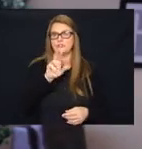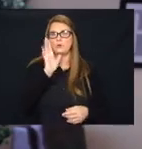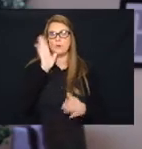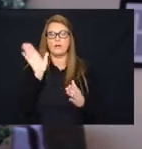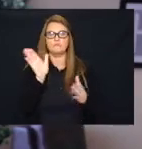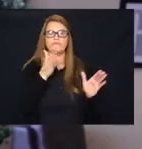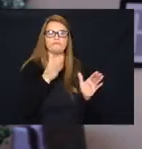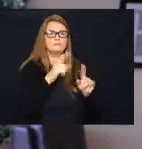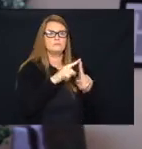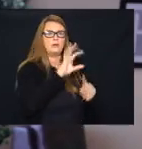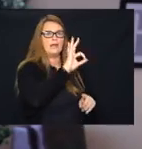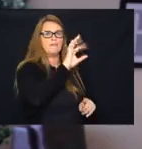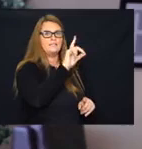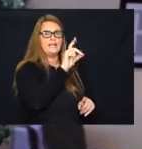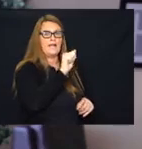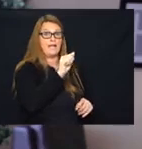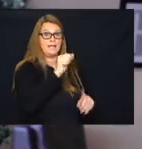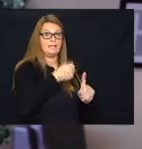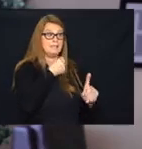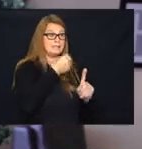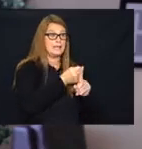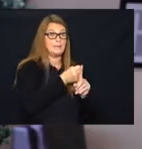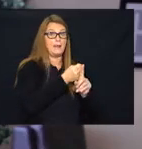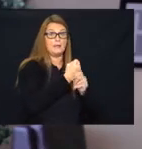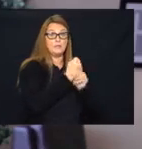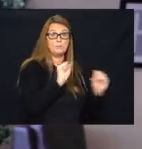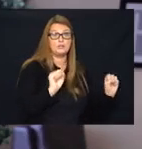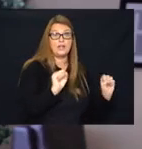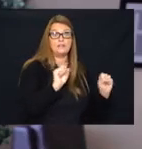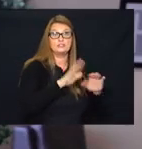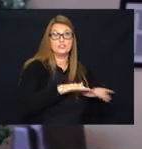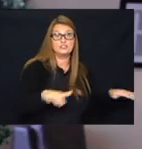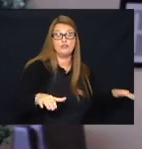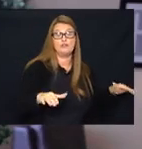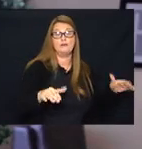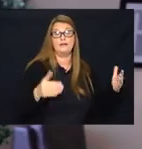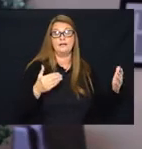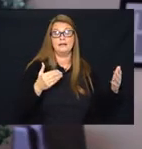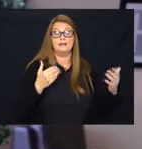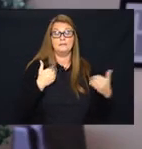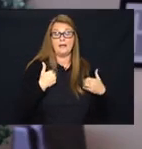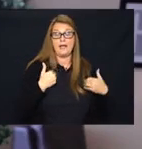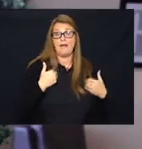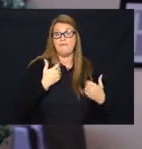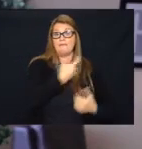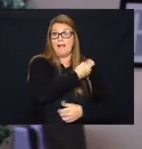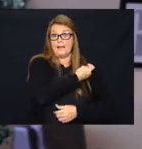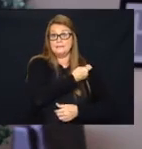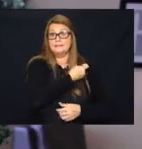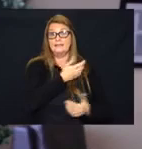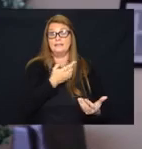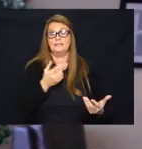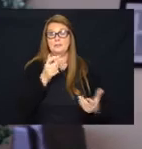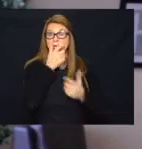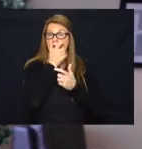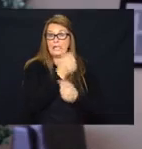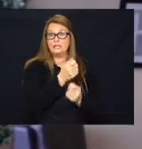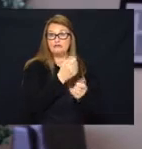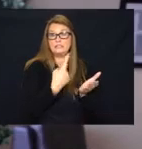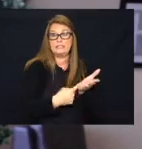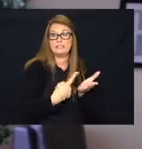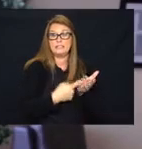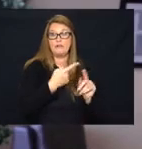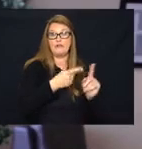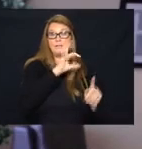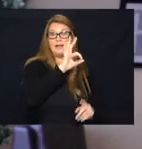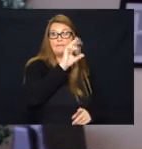this impact in children to try to give children an opportunity to be vaccinated. That's going to be a very interesting discussion from FDA